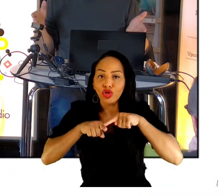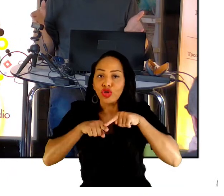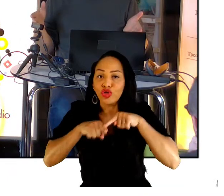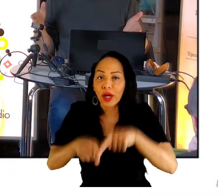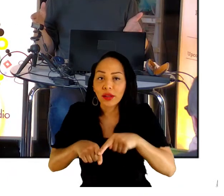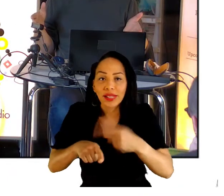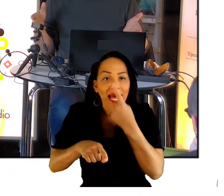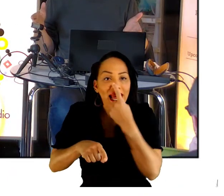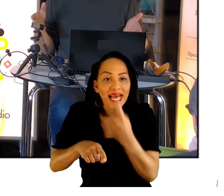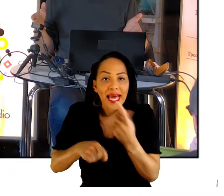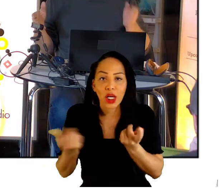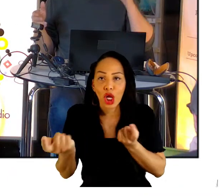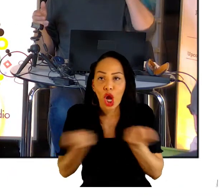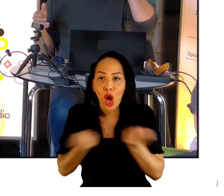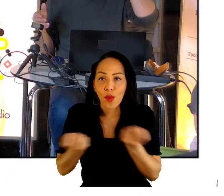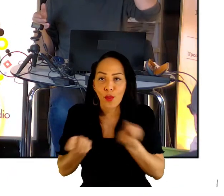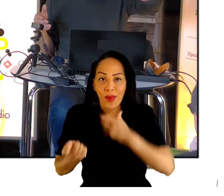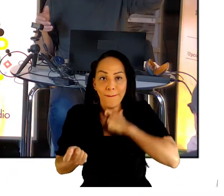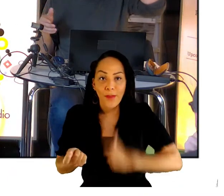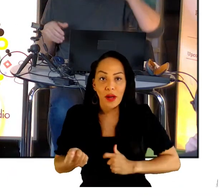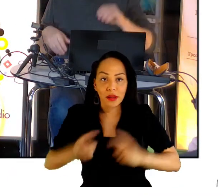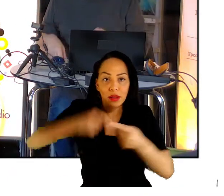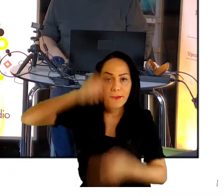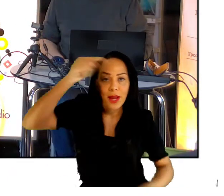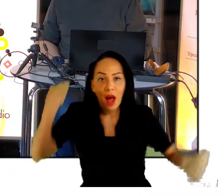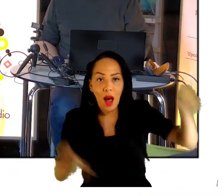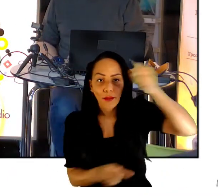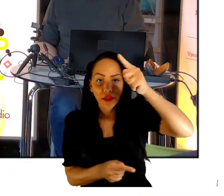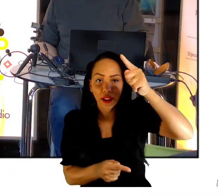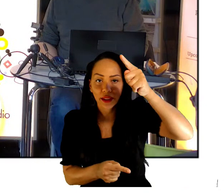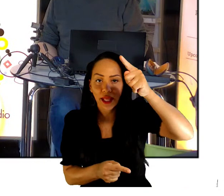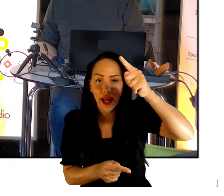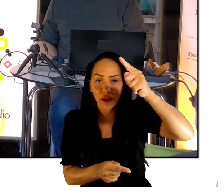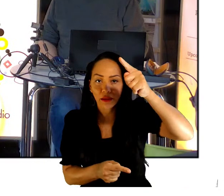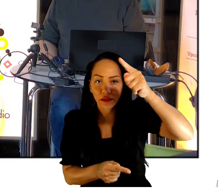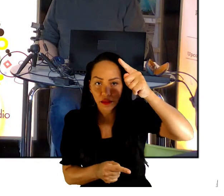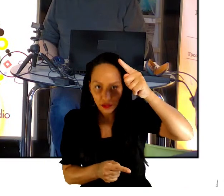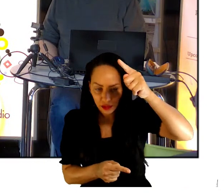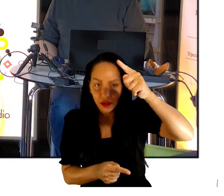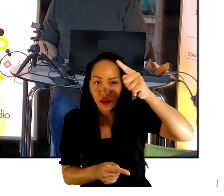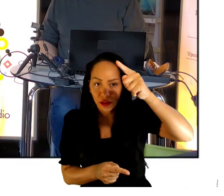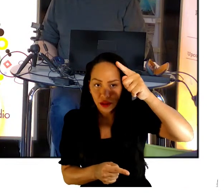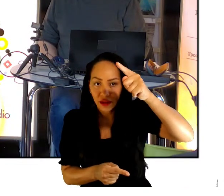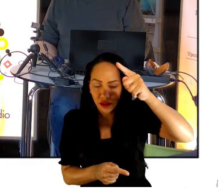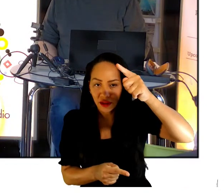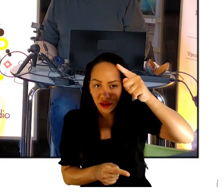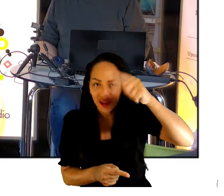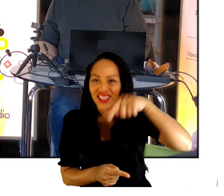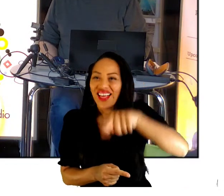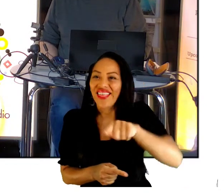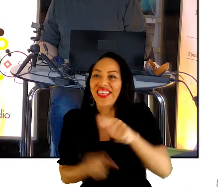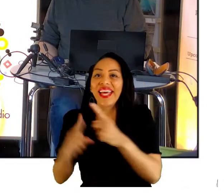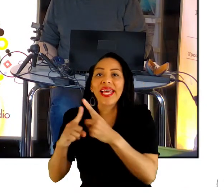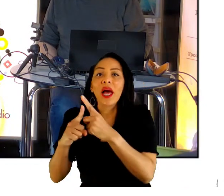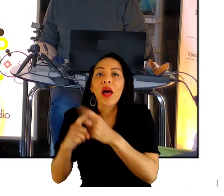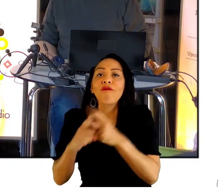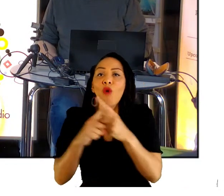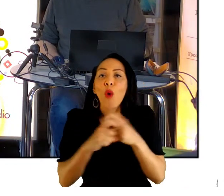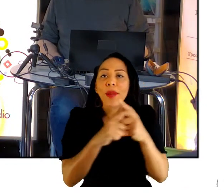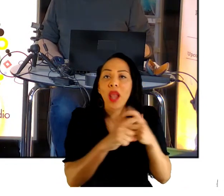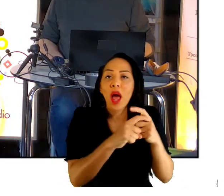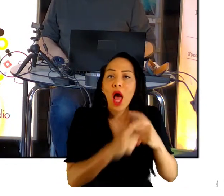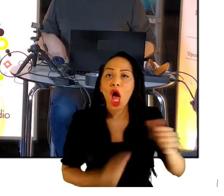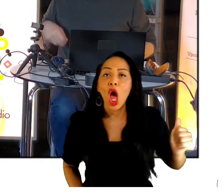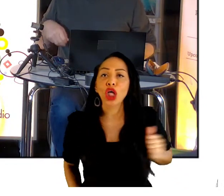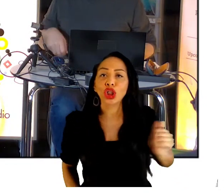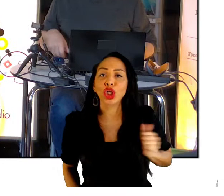being upside down. Normally the algorithm for these things assume an upright quality, which isn't